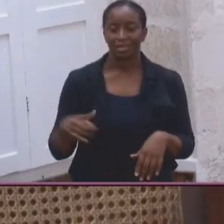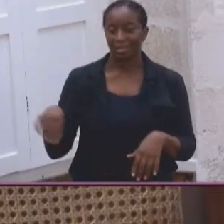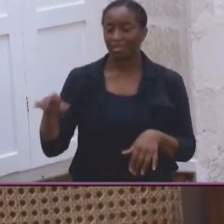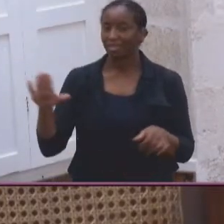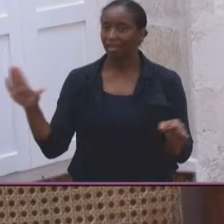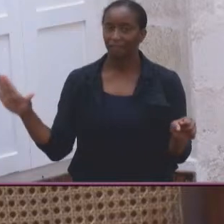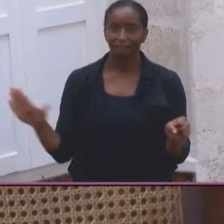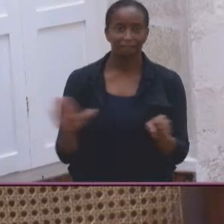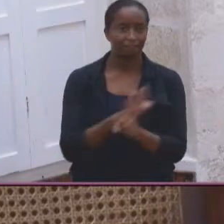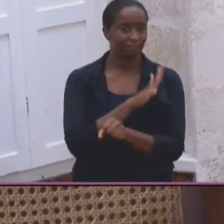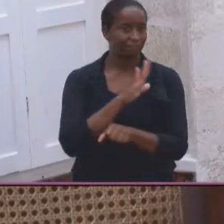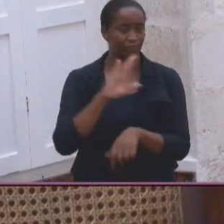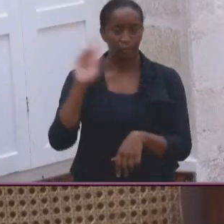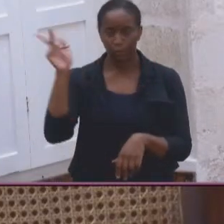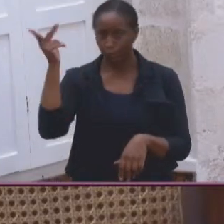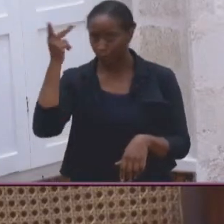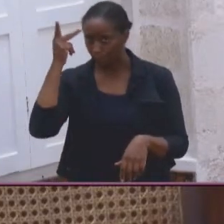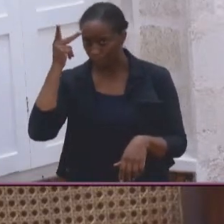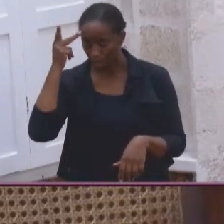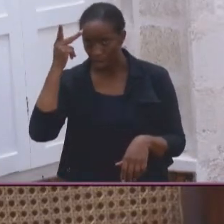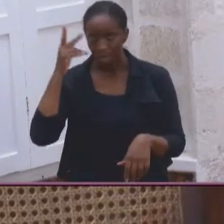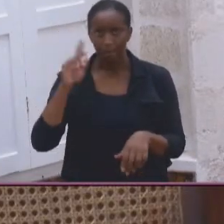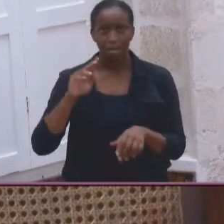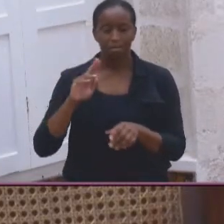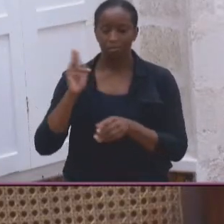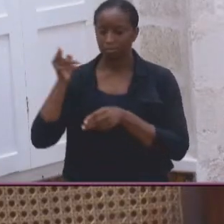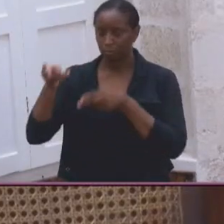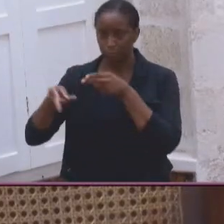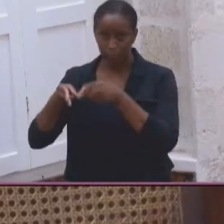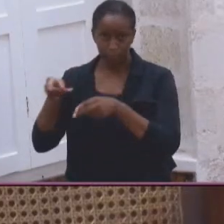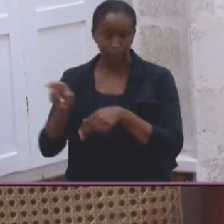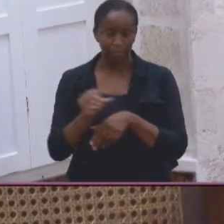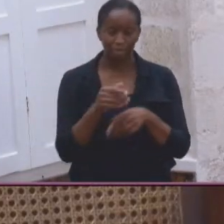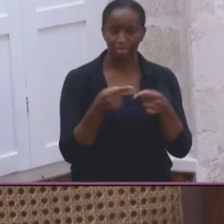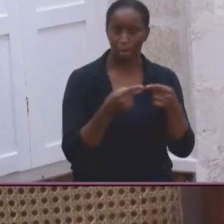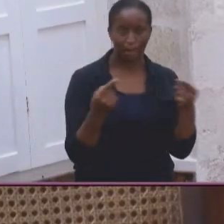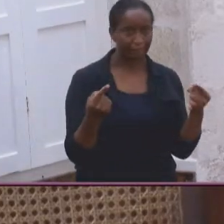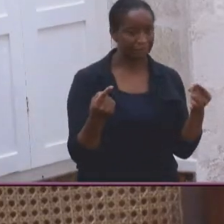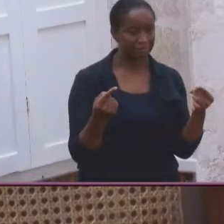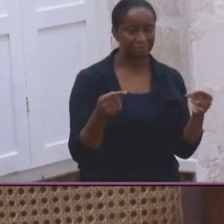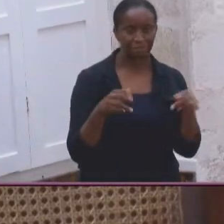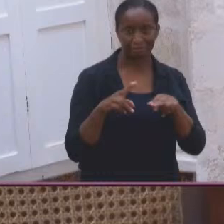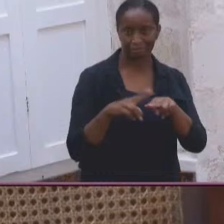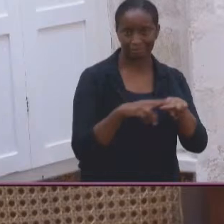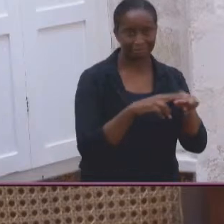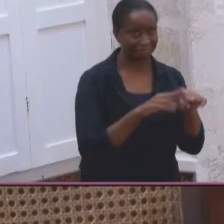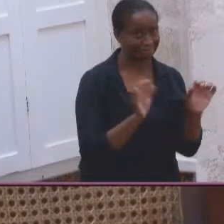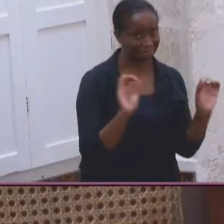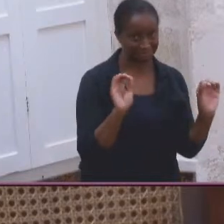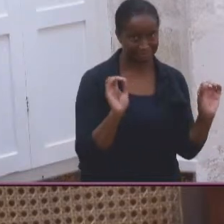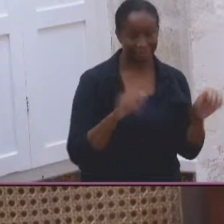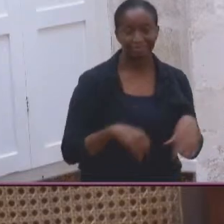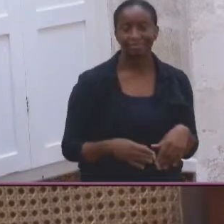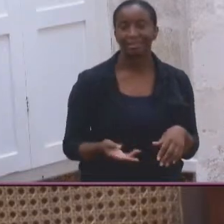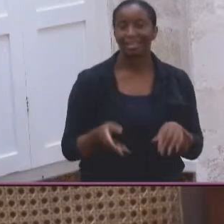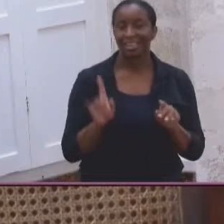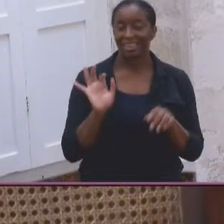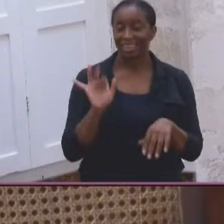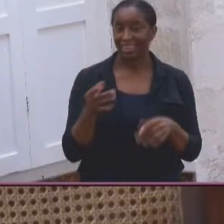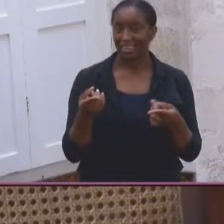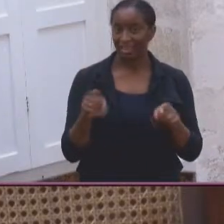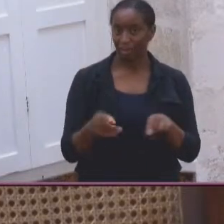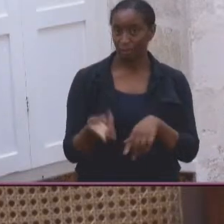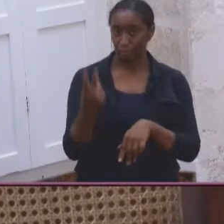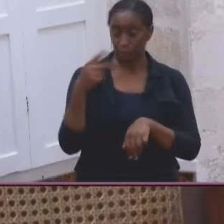It has won 61 of the last 61 seats that were up for offer. In fact, the current leader